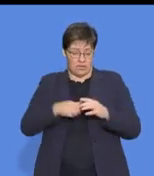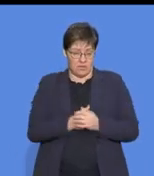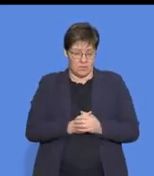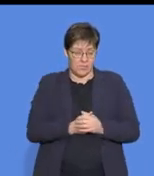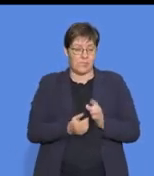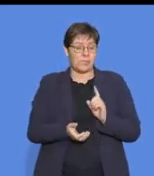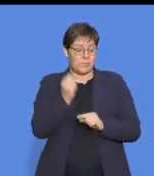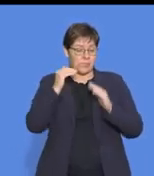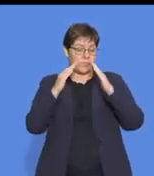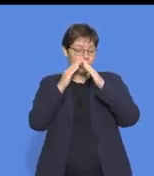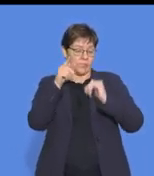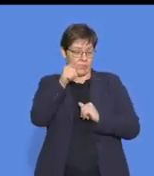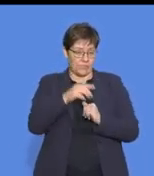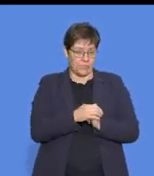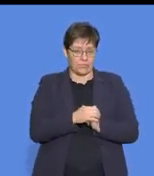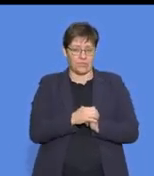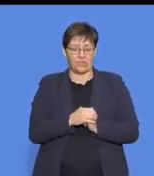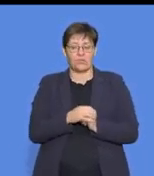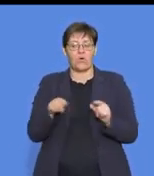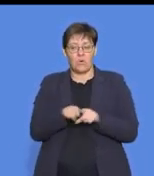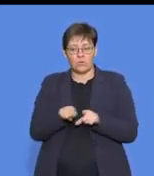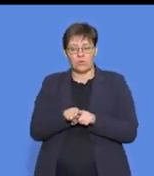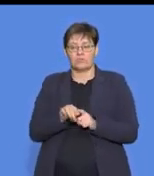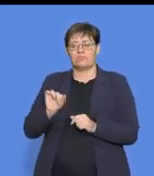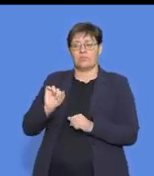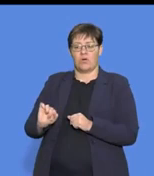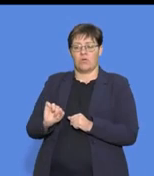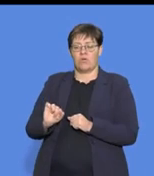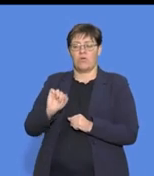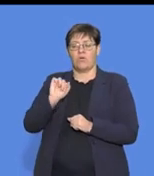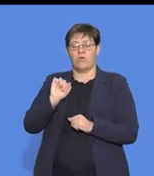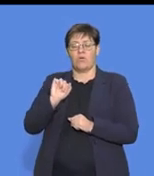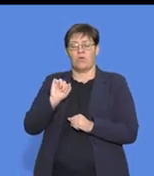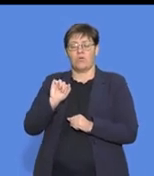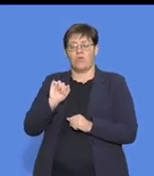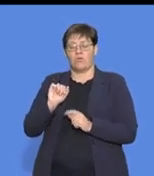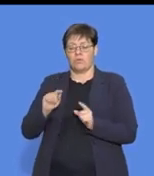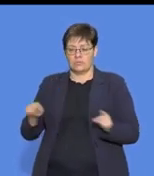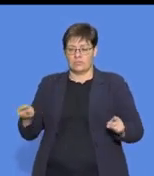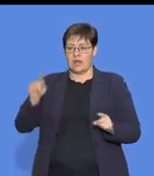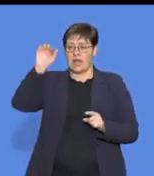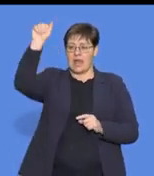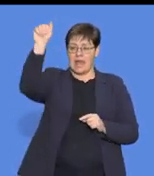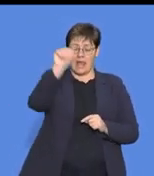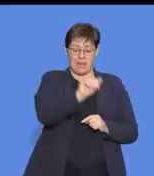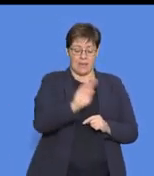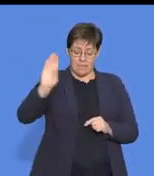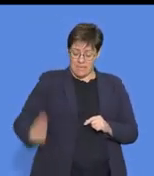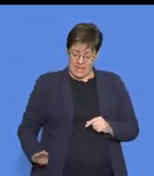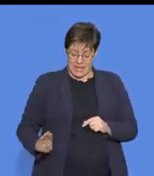variable. Now, this angle also belongs to the big right angle triangle. And the big right angle triangle